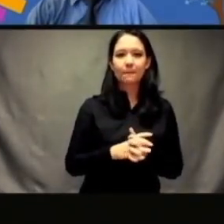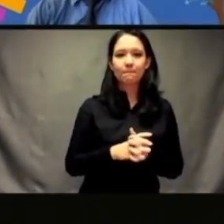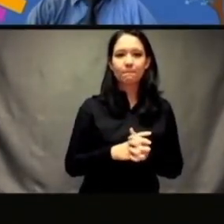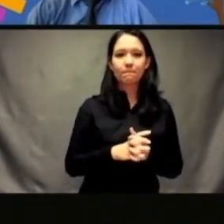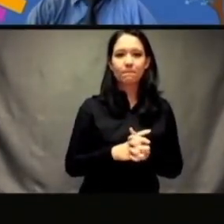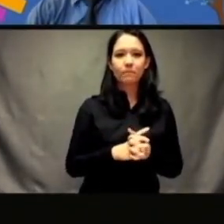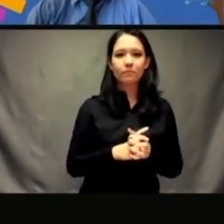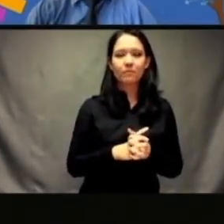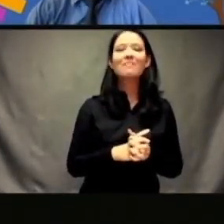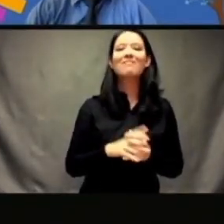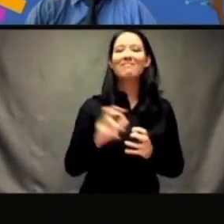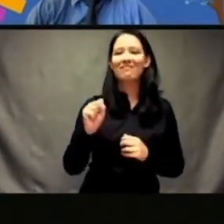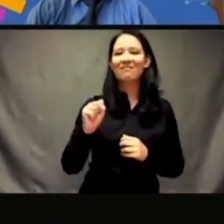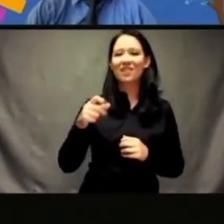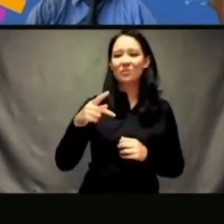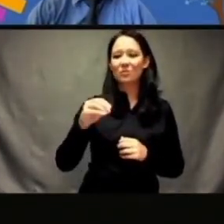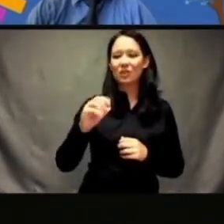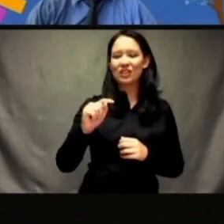Yes, it's Portuguese. Great.